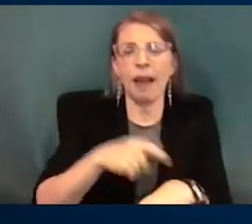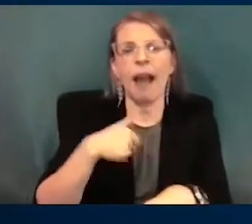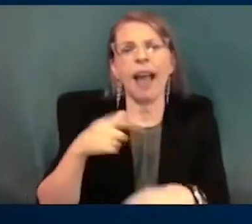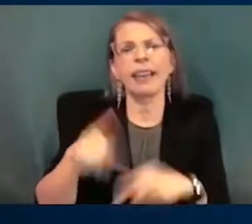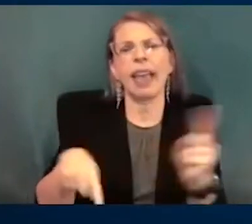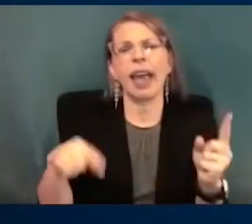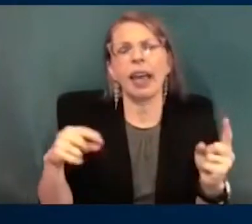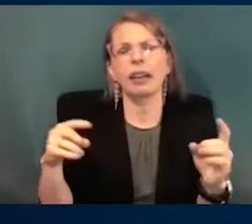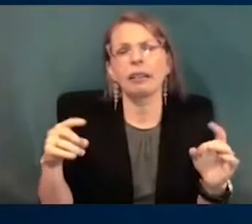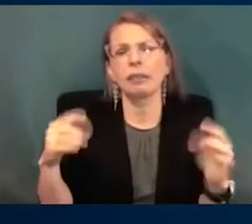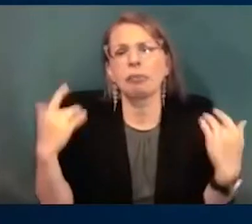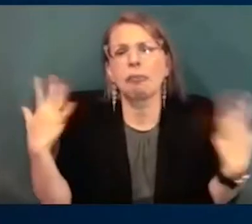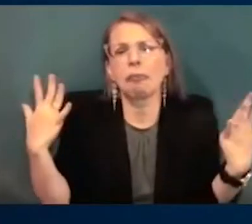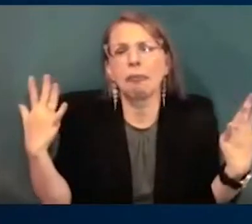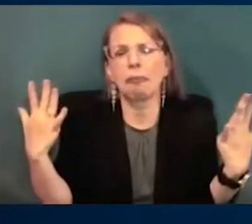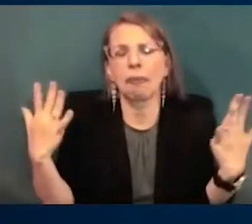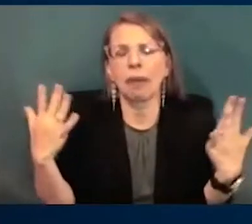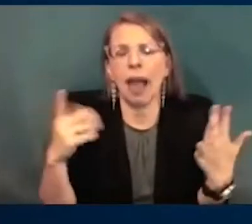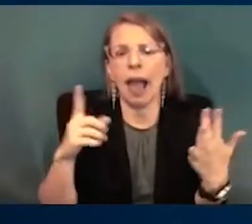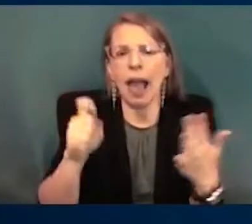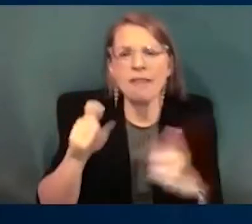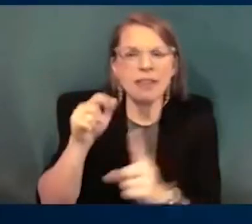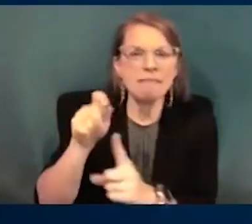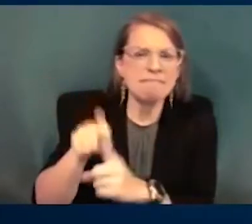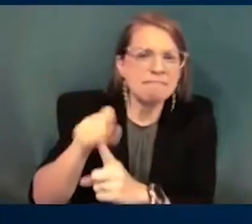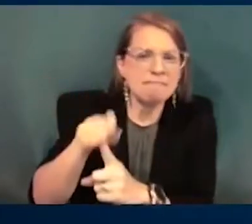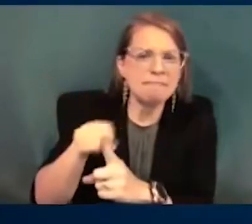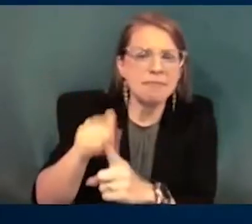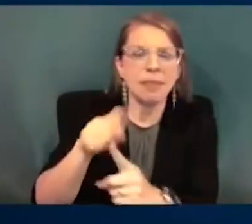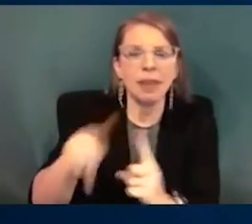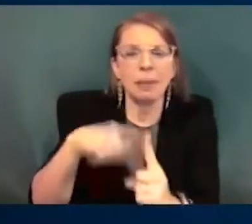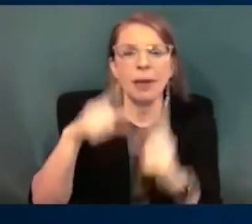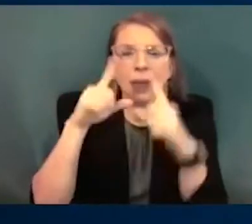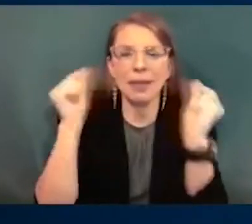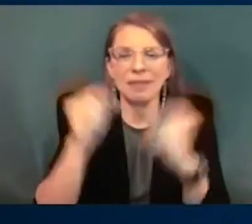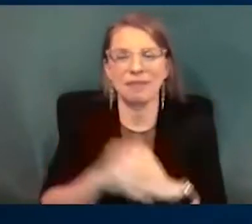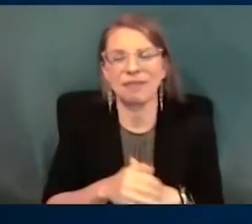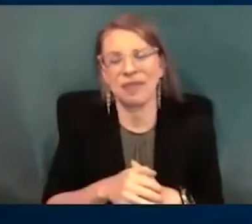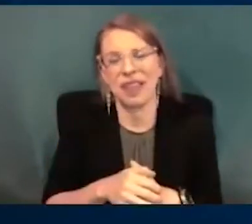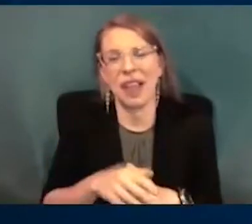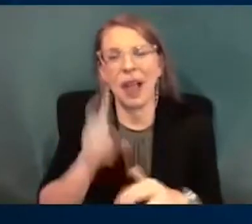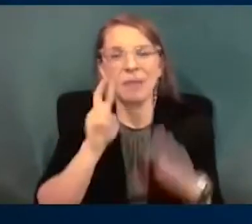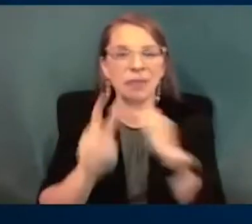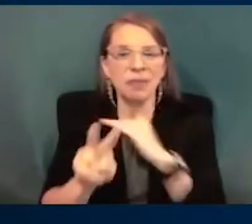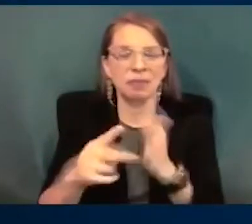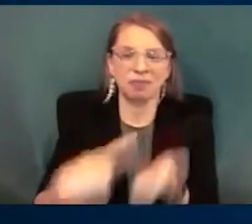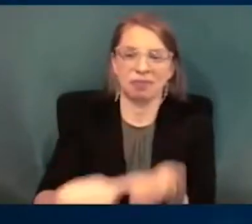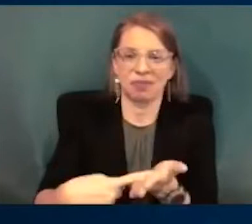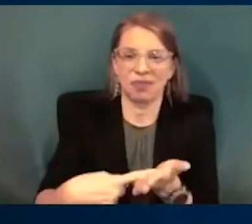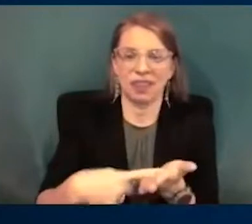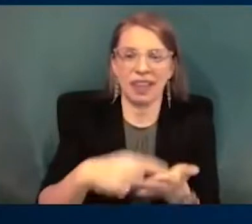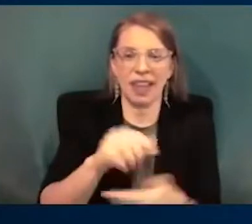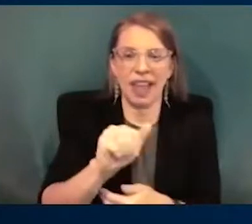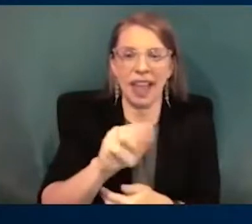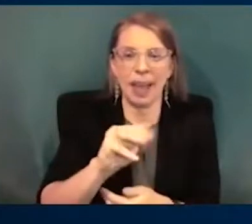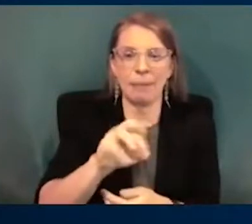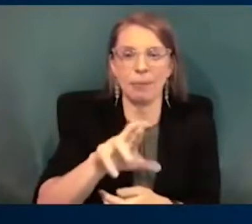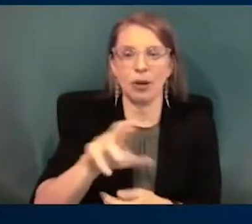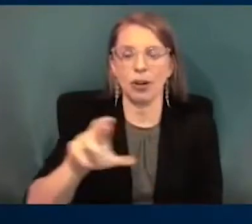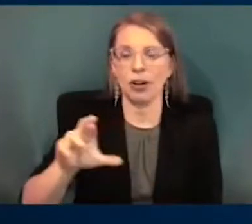hard time about that. So, hey, before we jump into our discussion with Amber and Chaplain Freeman, let's see if there are any reporter questions out